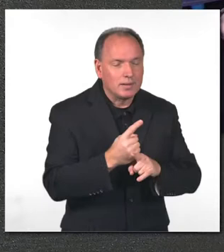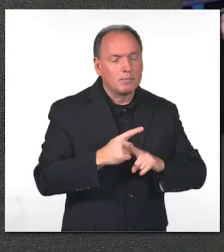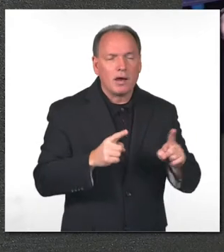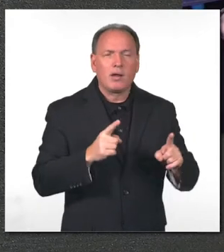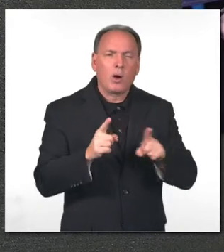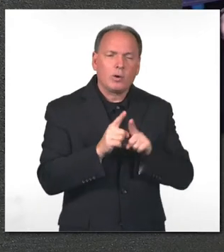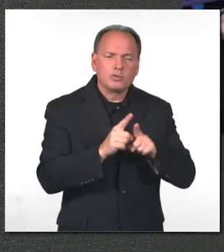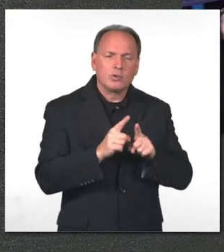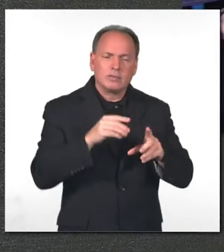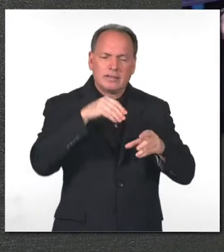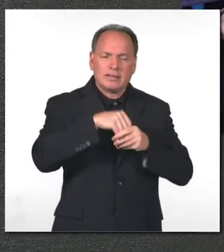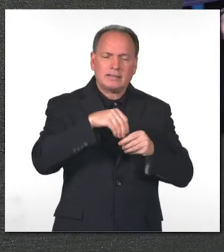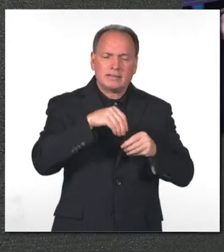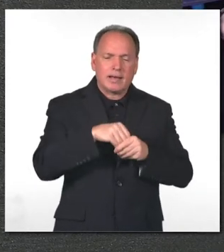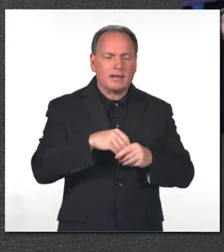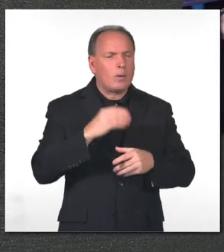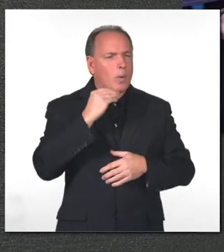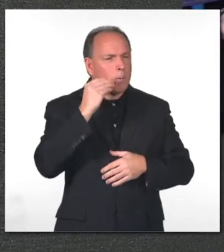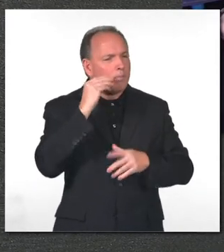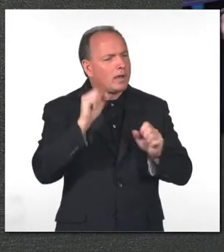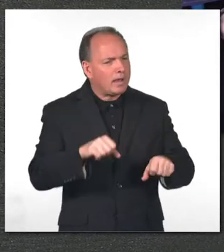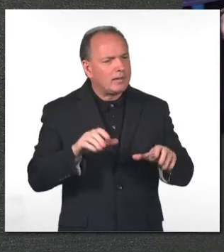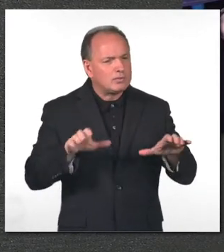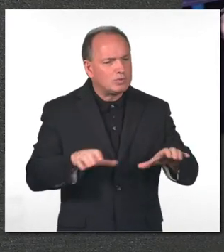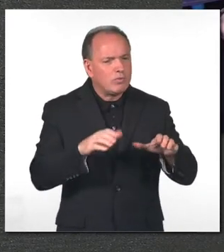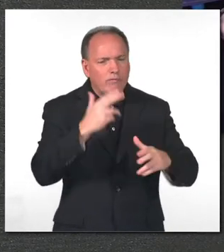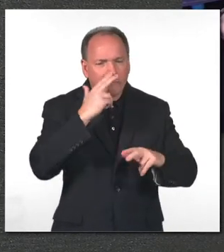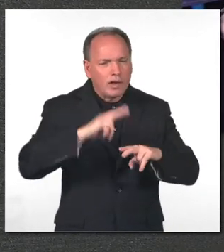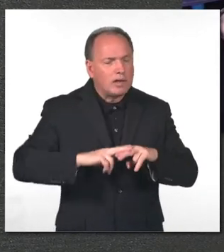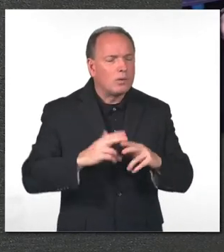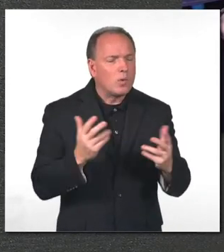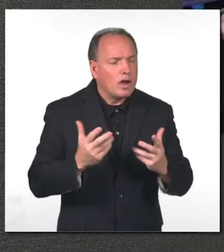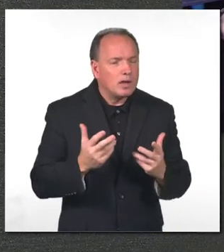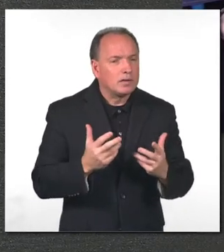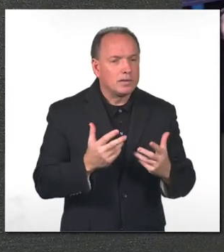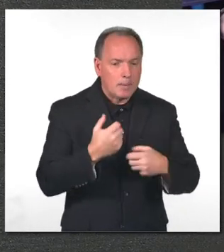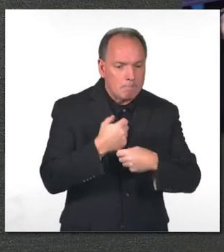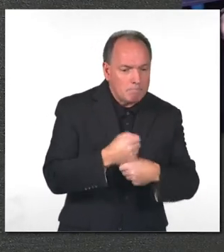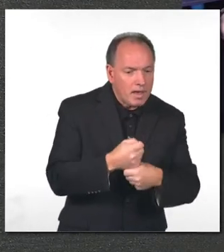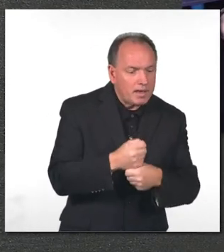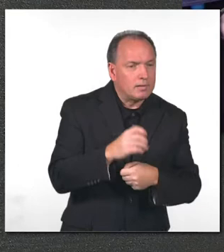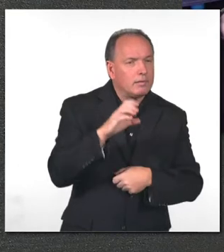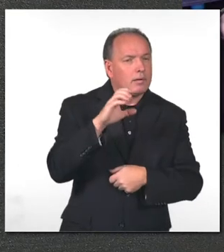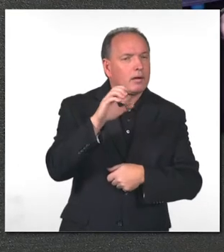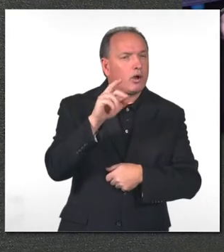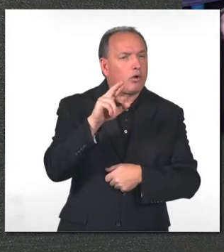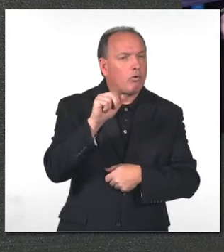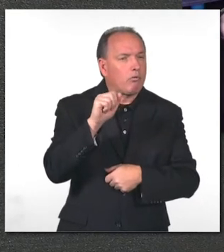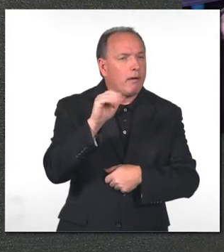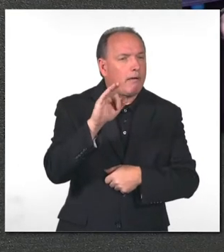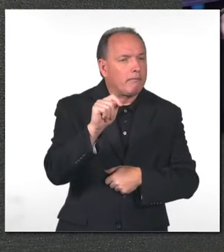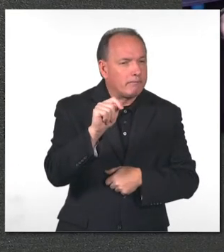indoor activities, too. Sometimes it's fun to make crafts when you're inside.